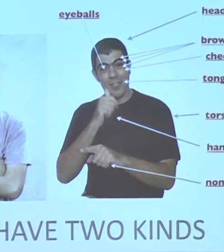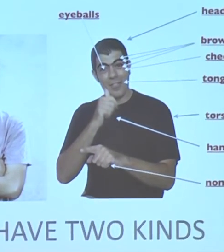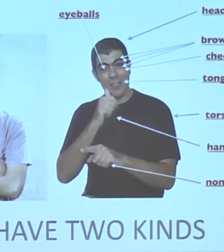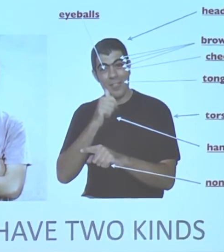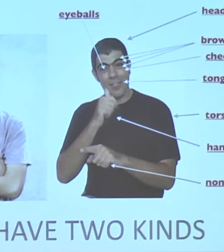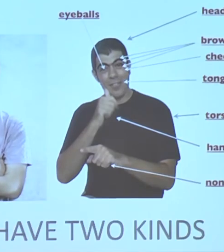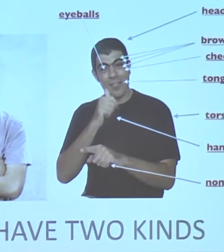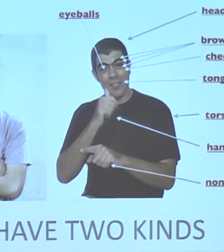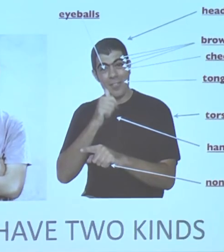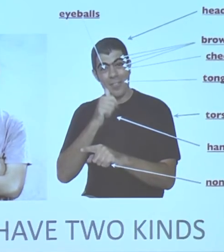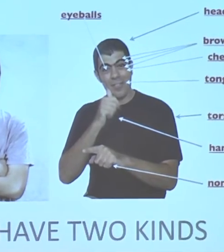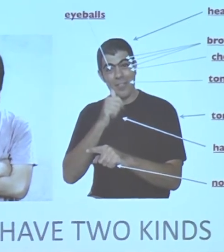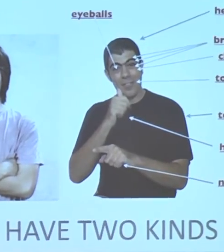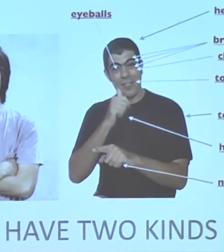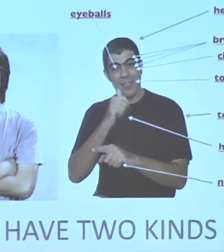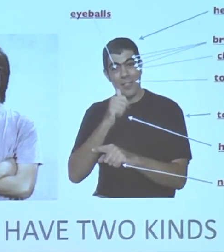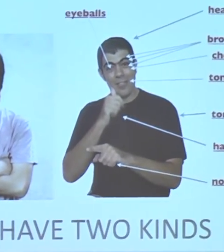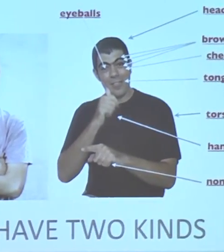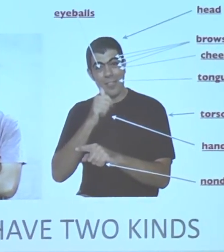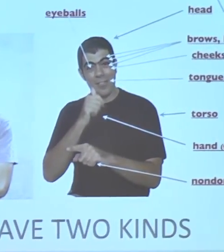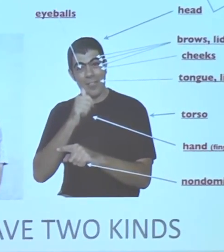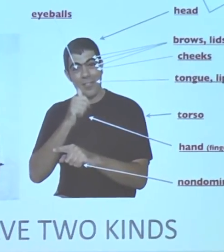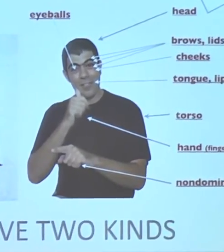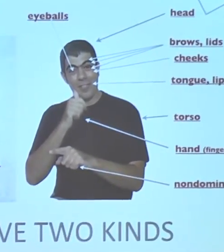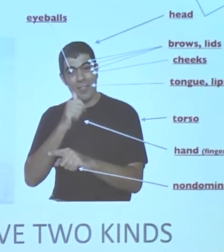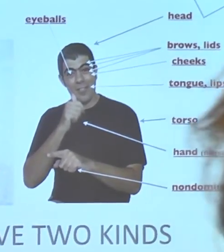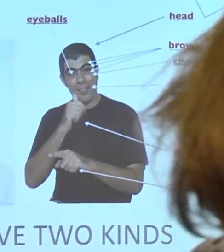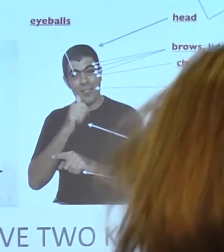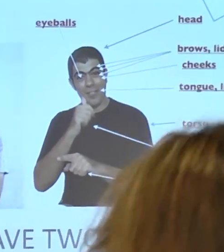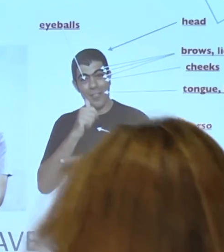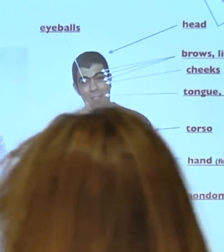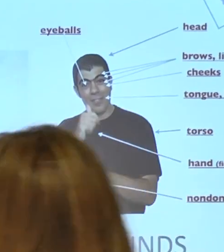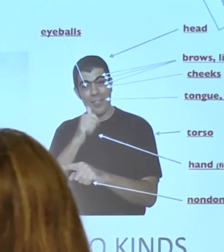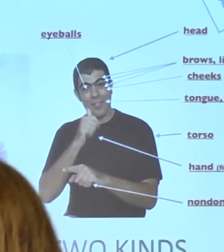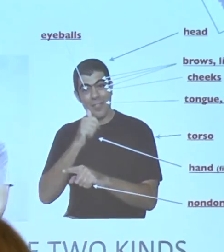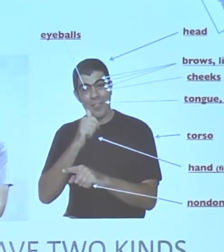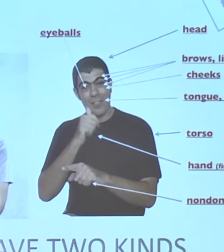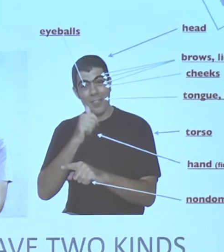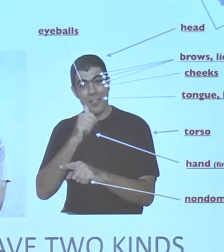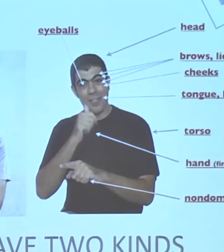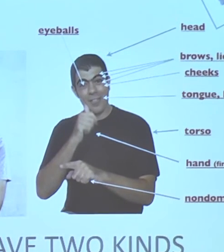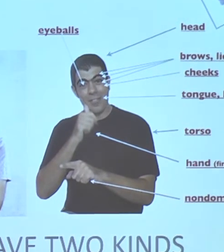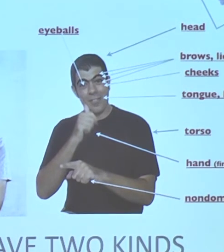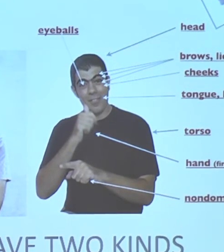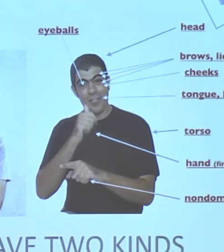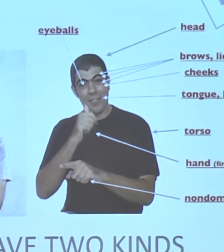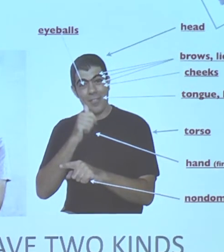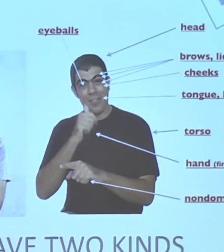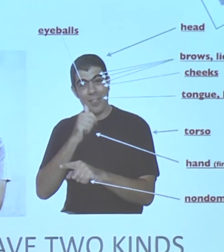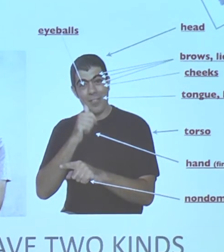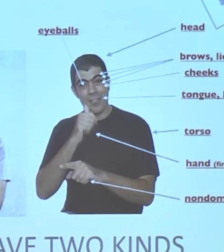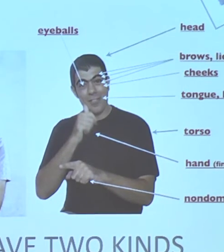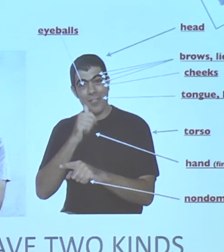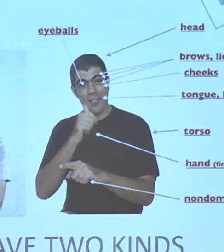within the vocal tract, and it's perceived, the vocal tract makes sound waves, and the result is perceived in acoustic